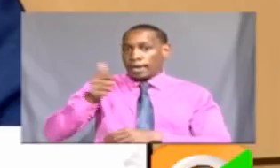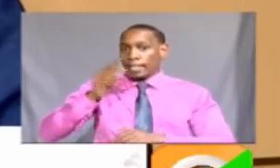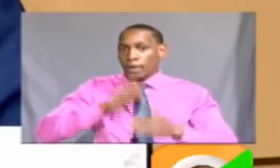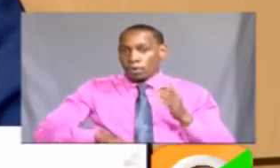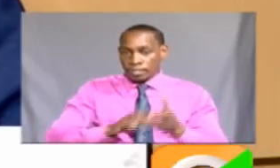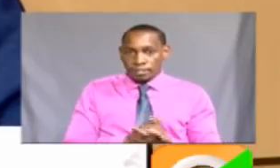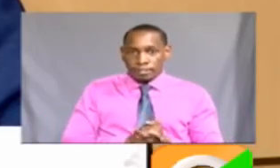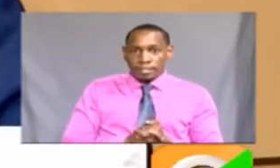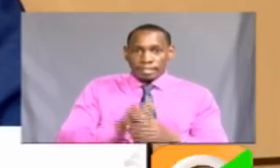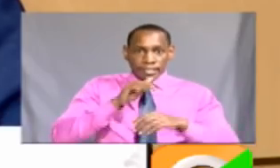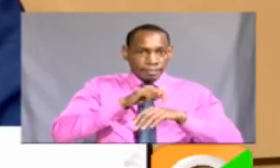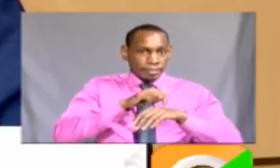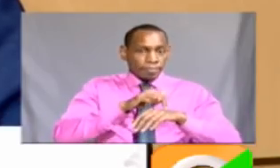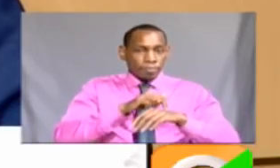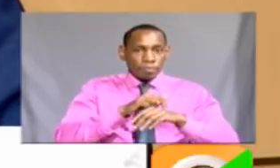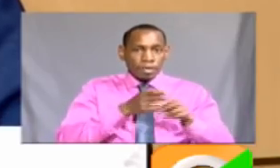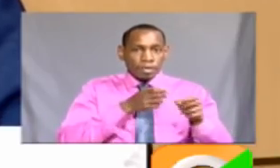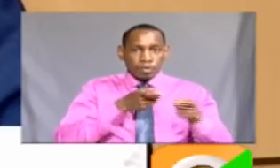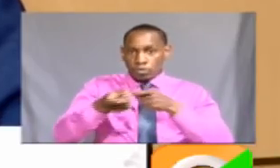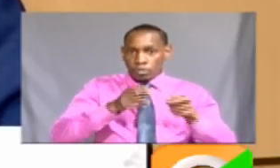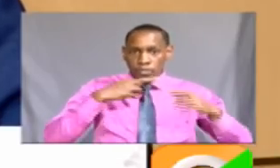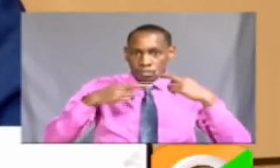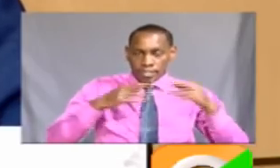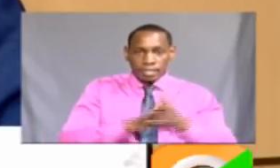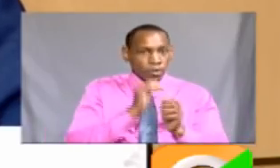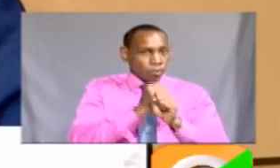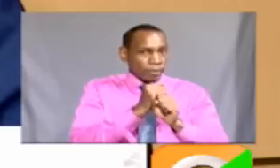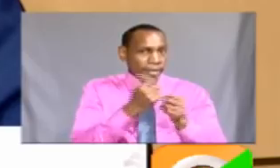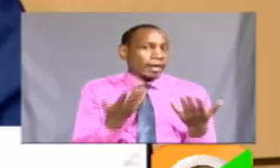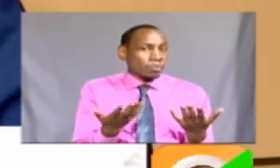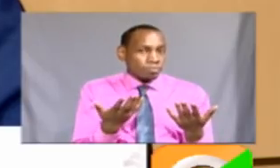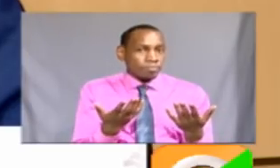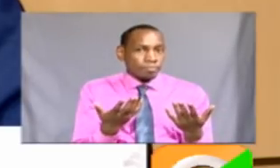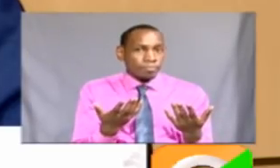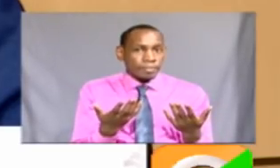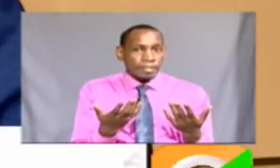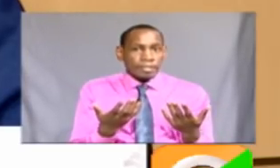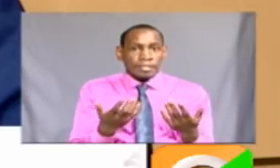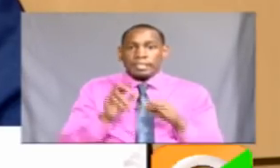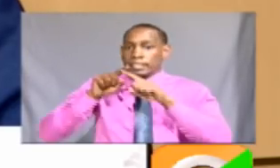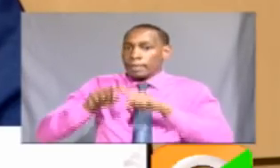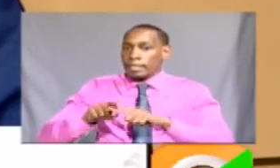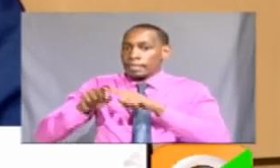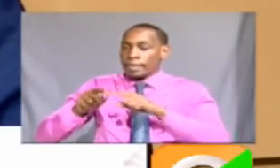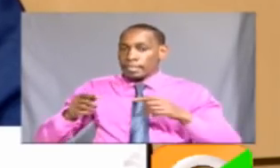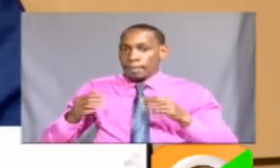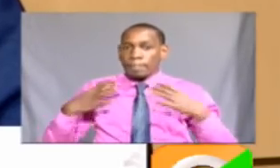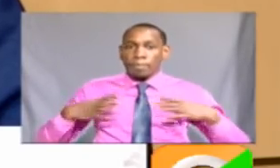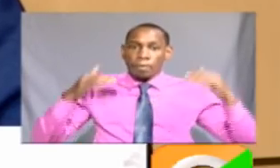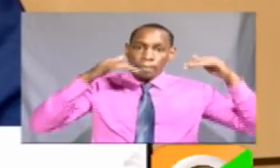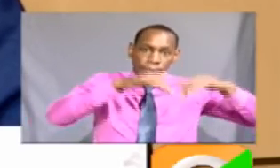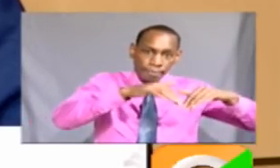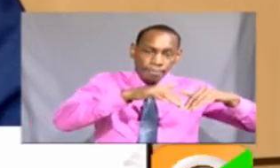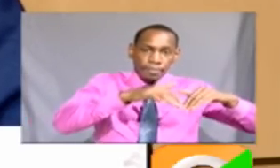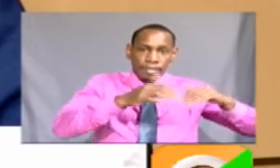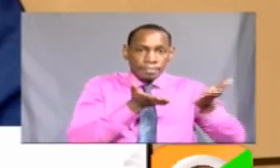that when you operate a restaurant, you operate on masses. You base your